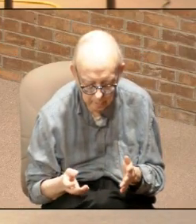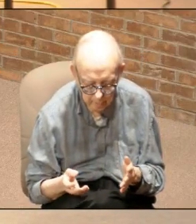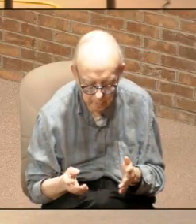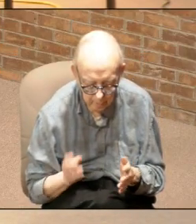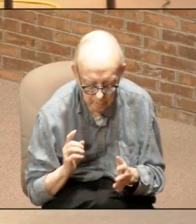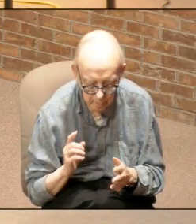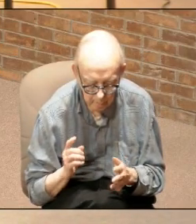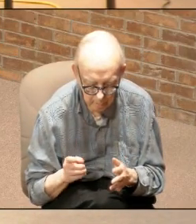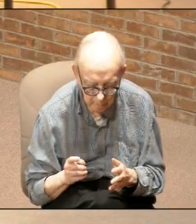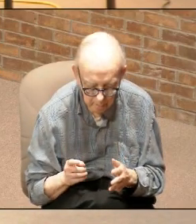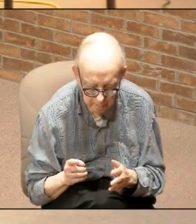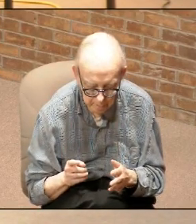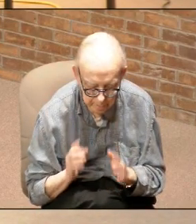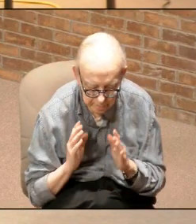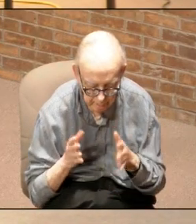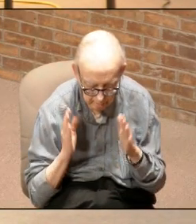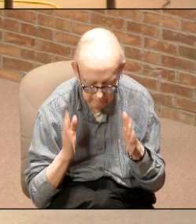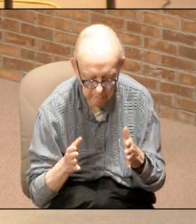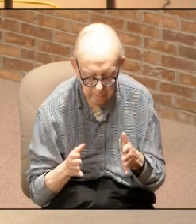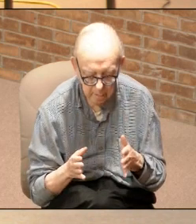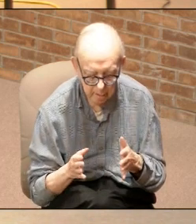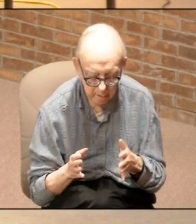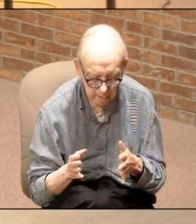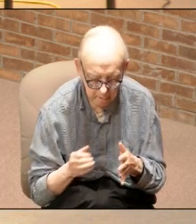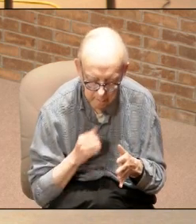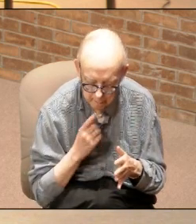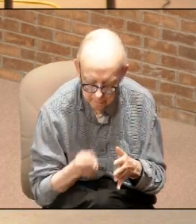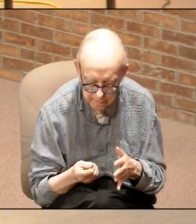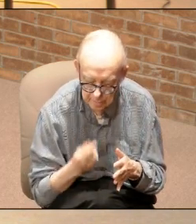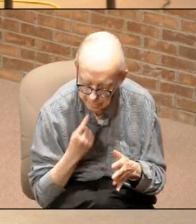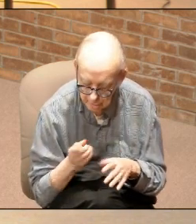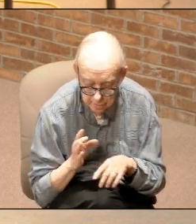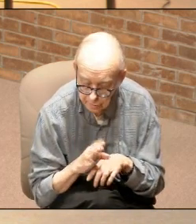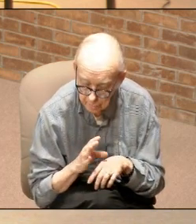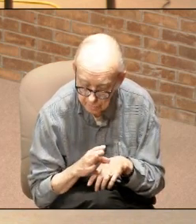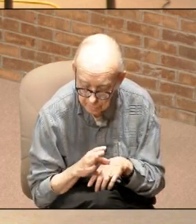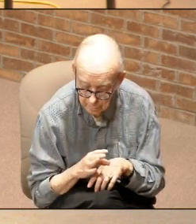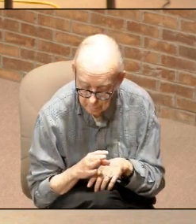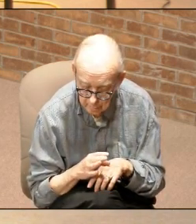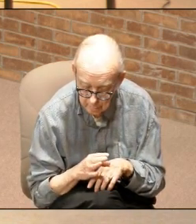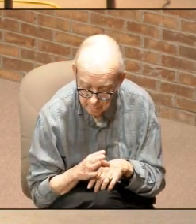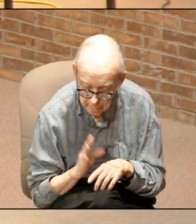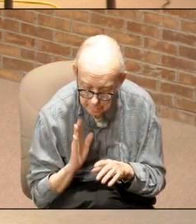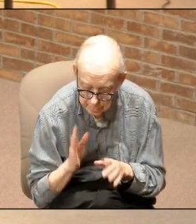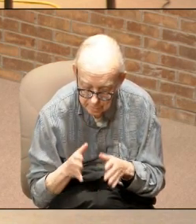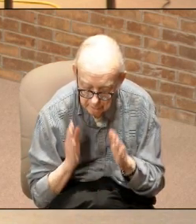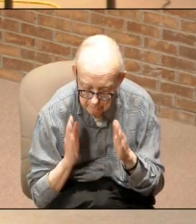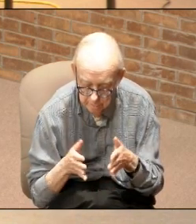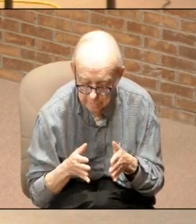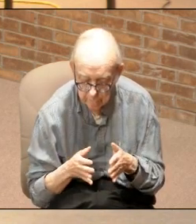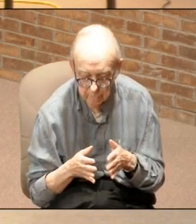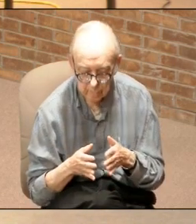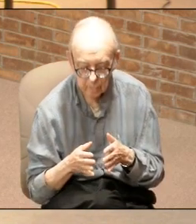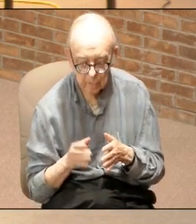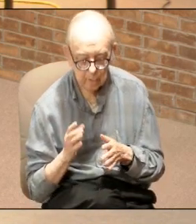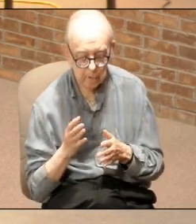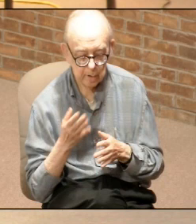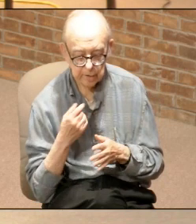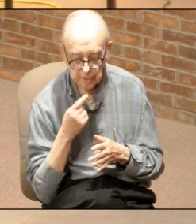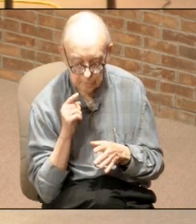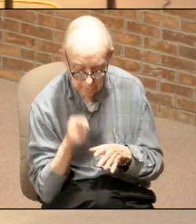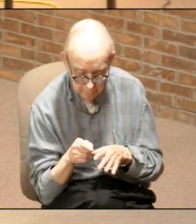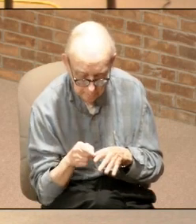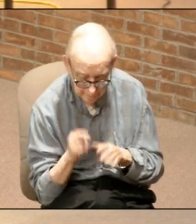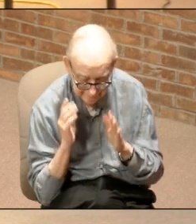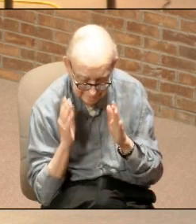you be alert and of sober mind he didn't say church be alert he said you be